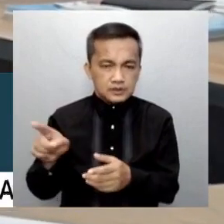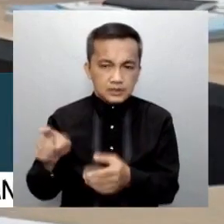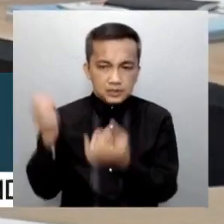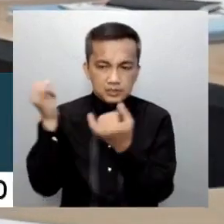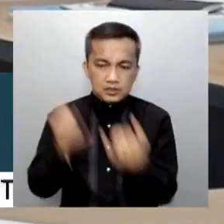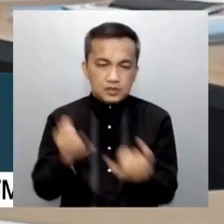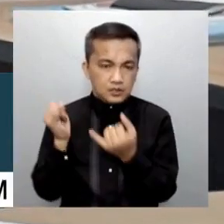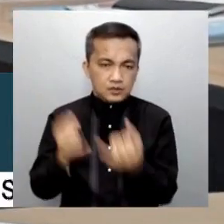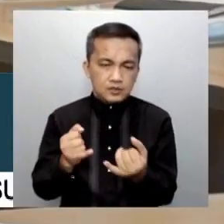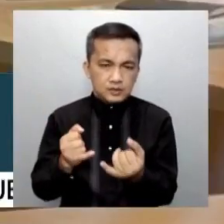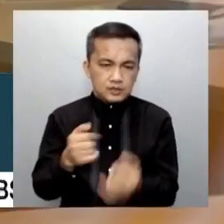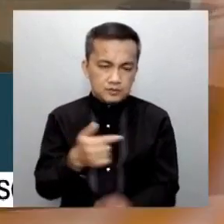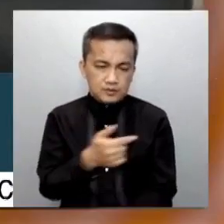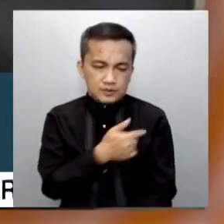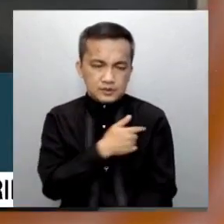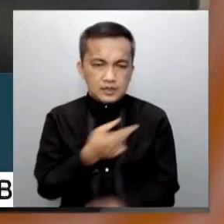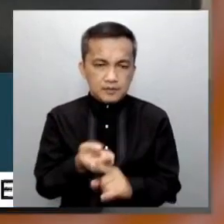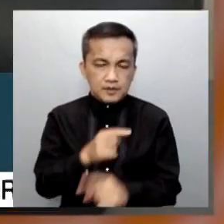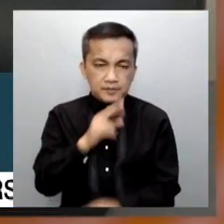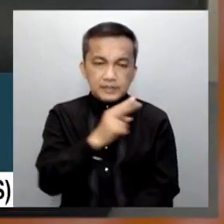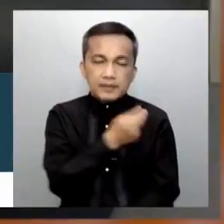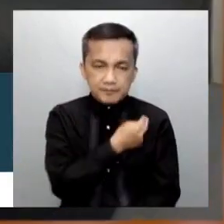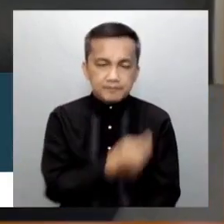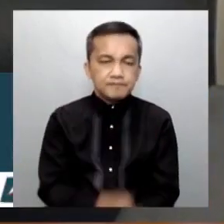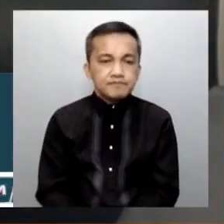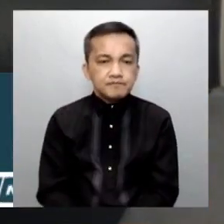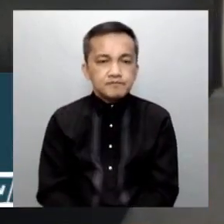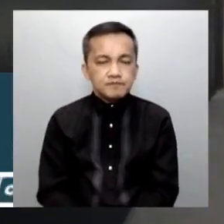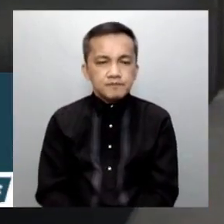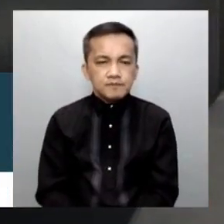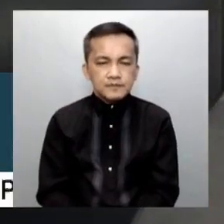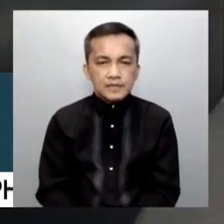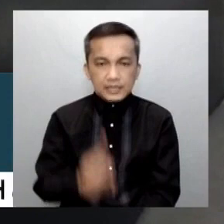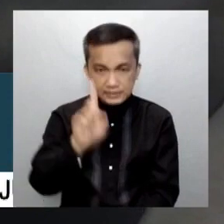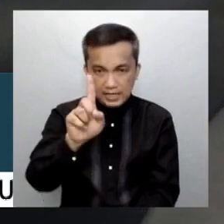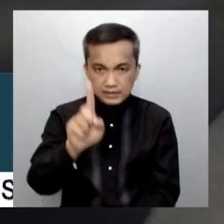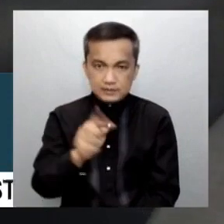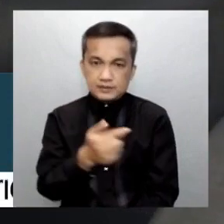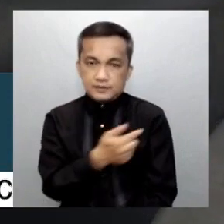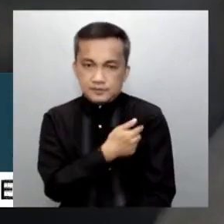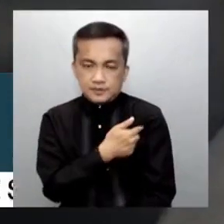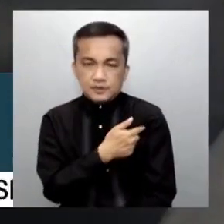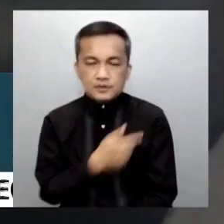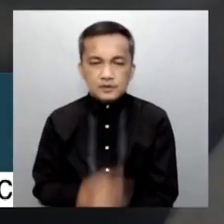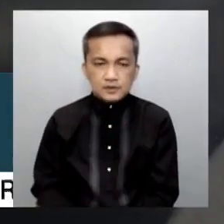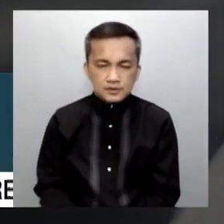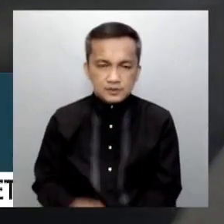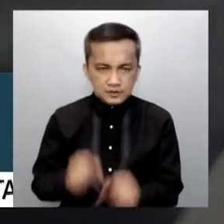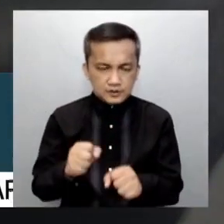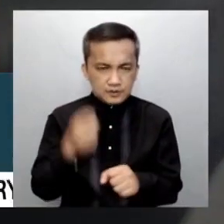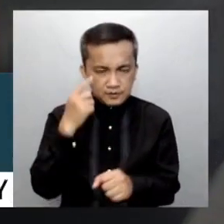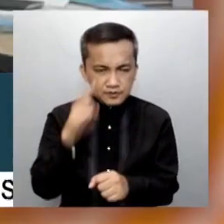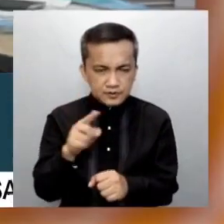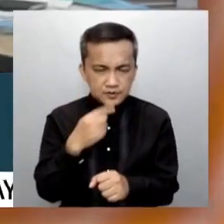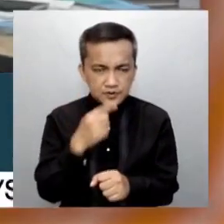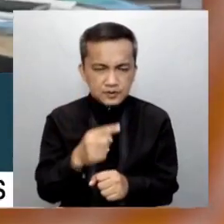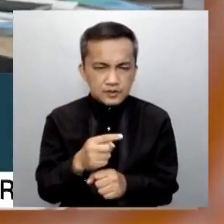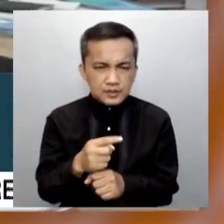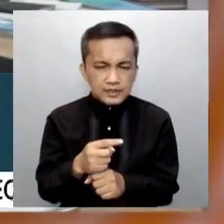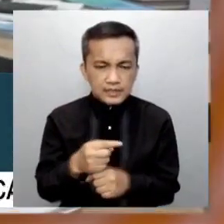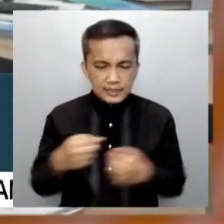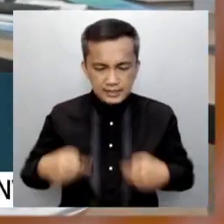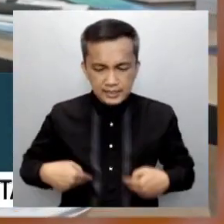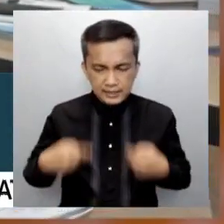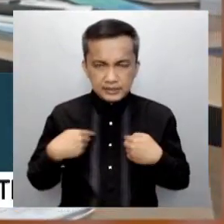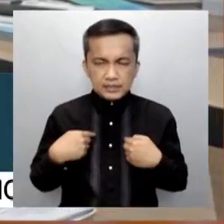the vaccine from Vietnam. It is a single-shot vaccine that will only be for healthy pigs aged 4